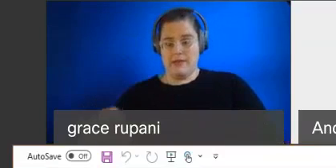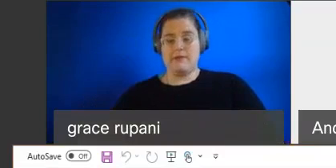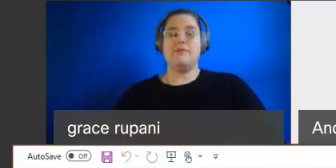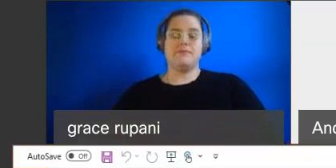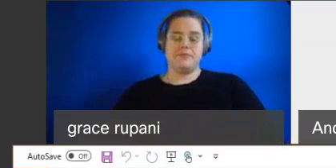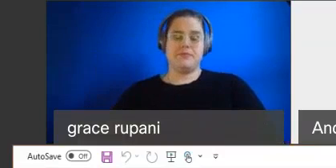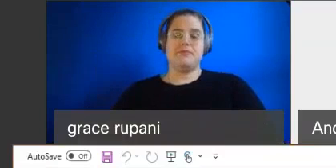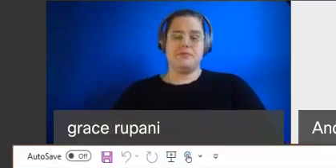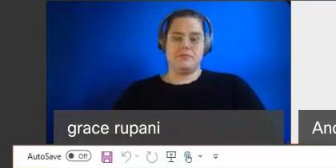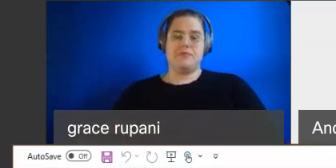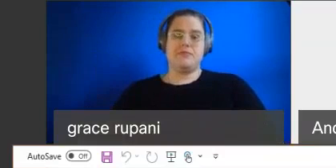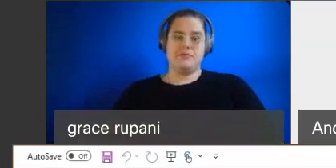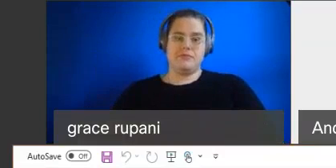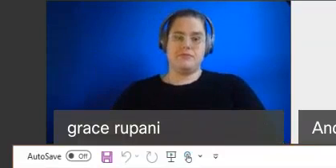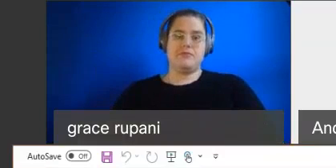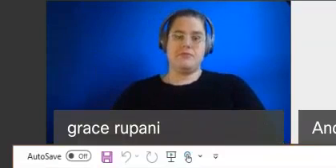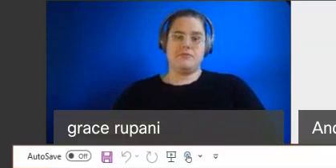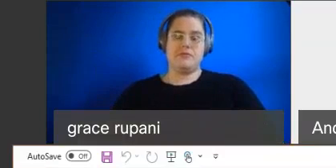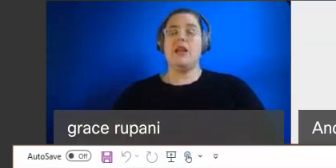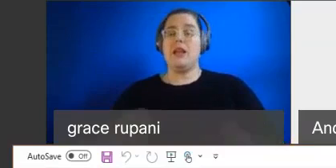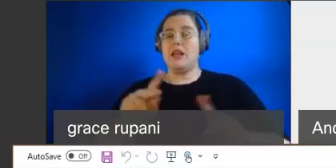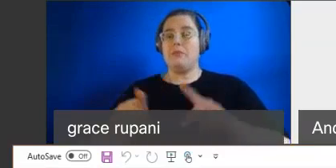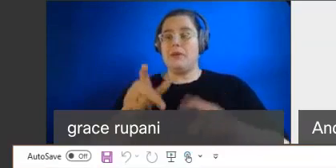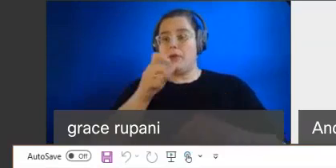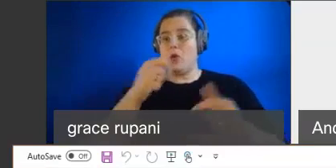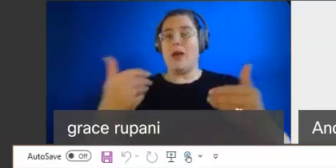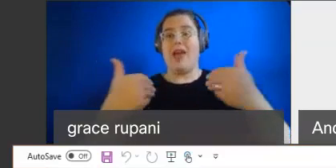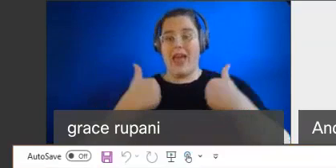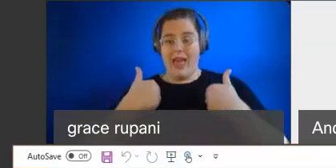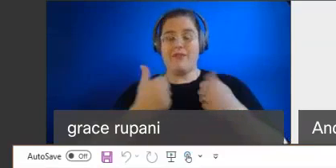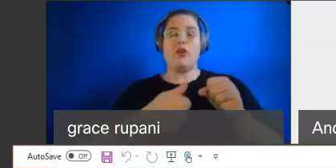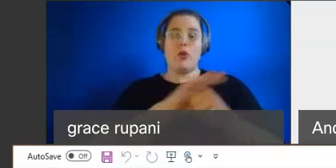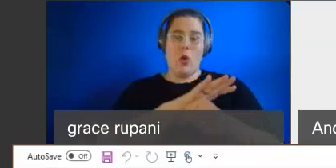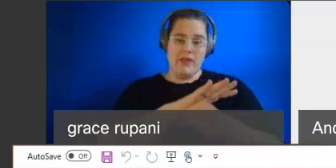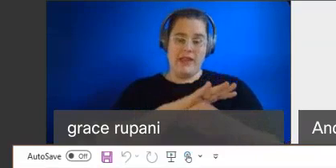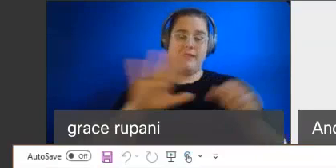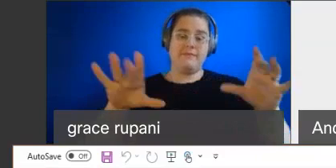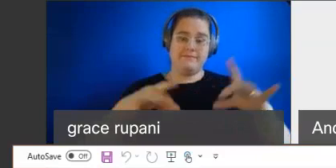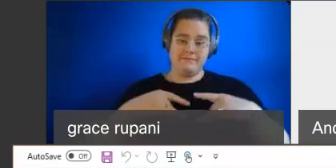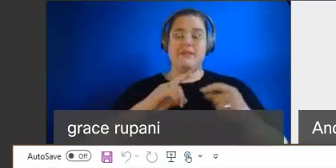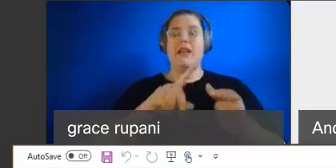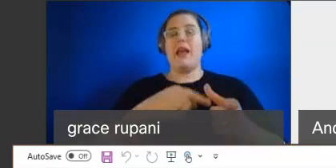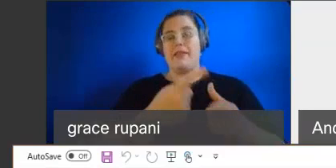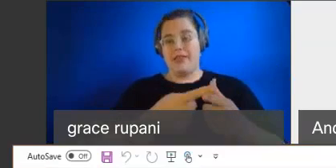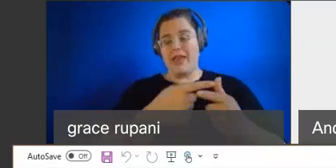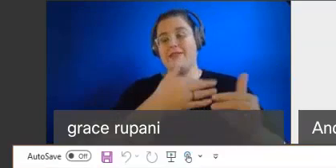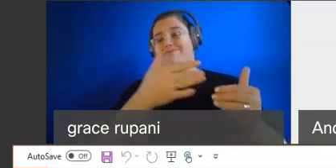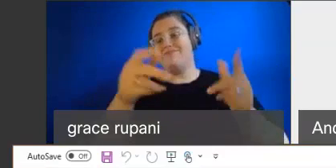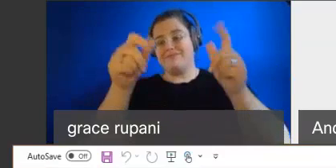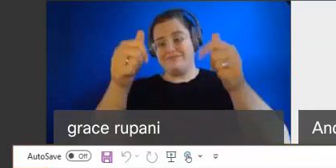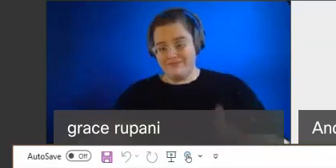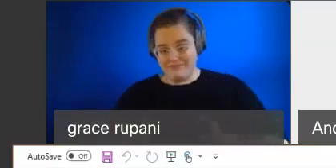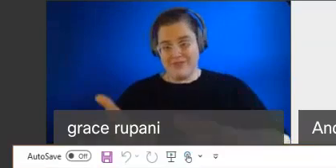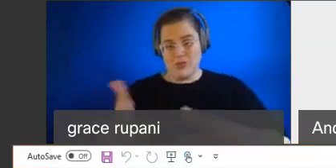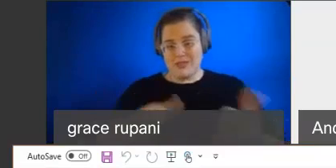The death rate of people who have had COVID and have gone on to die has been about 12.2%. And those that have been